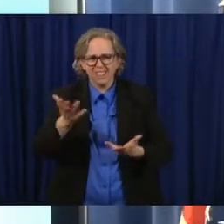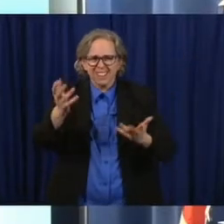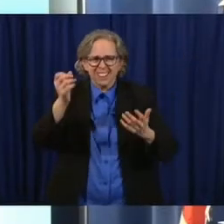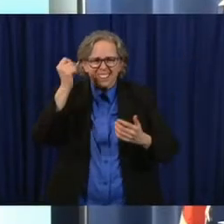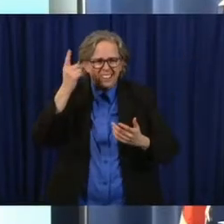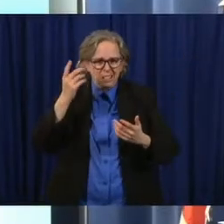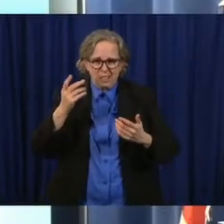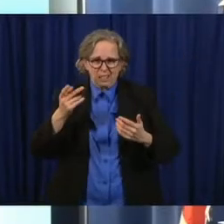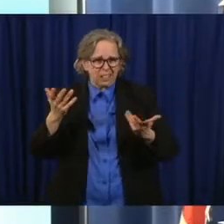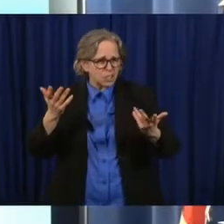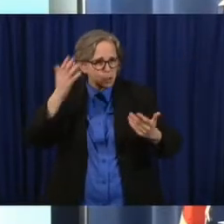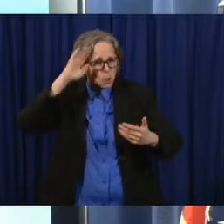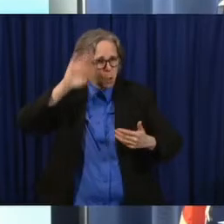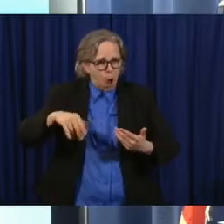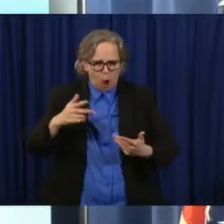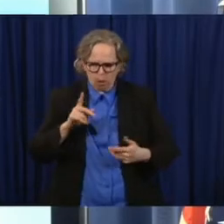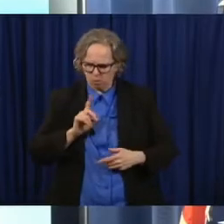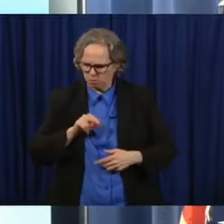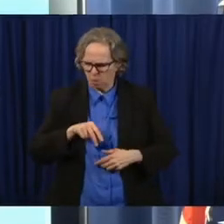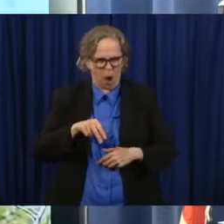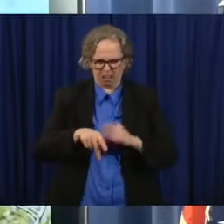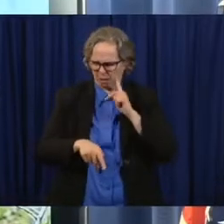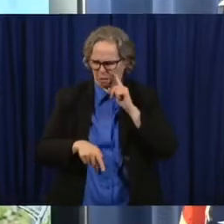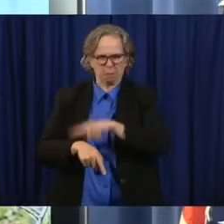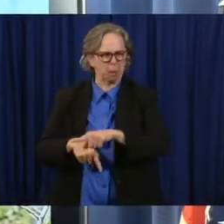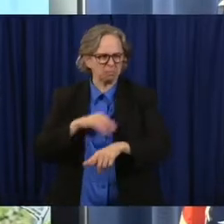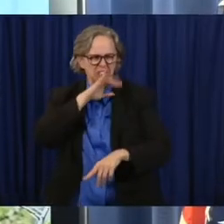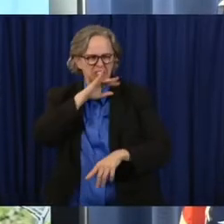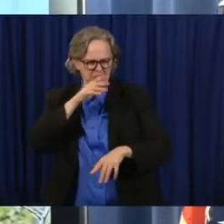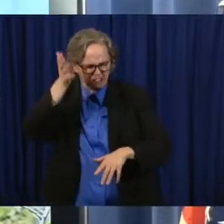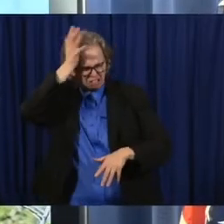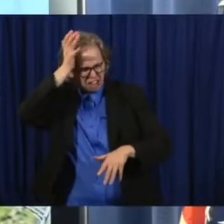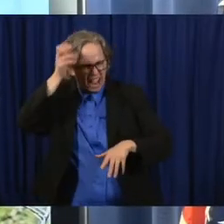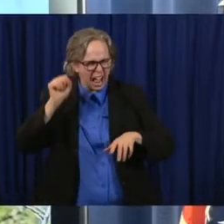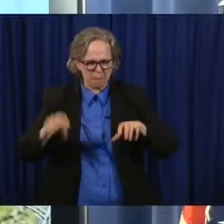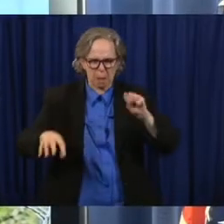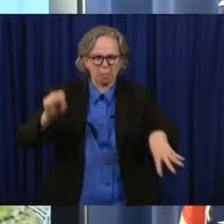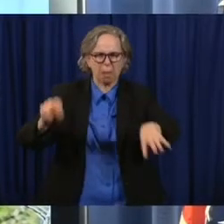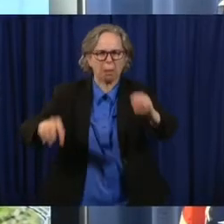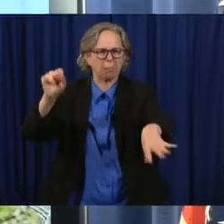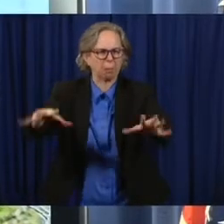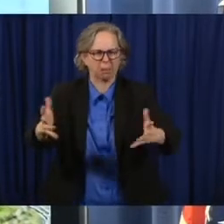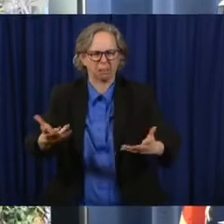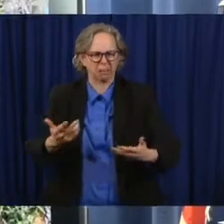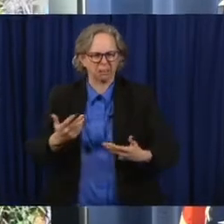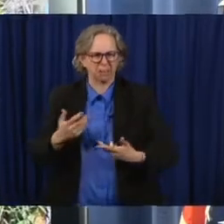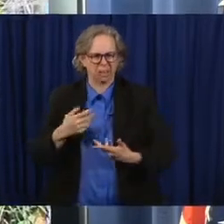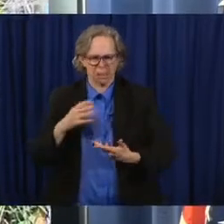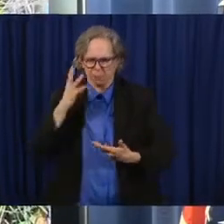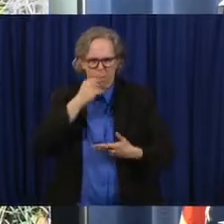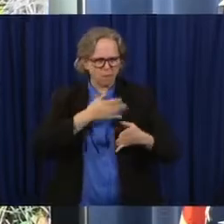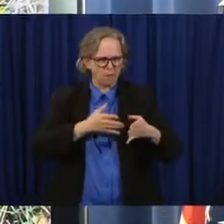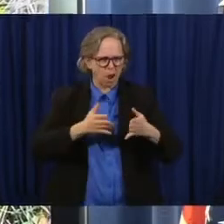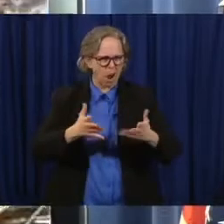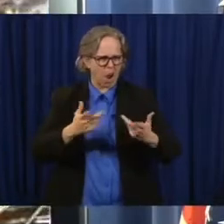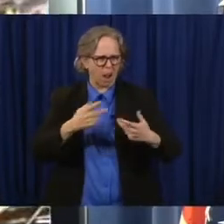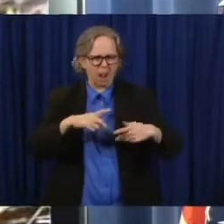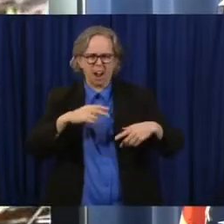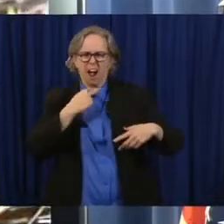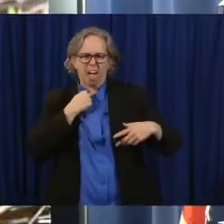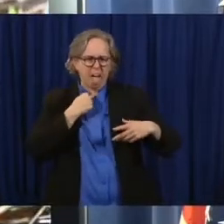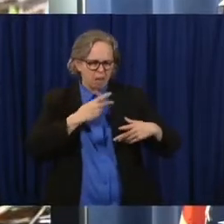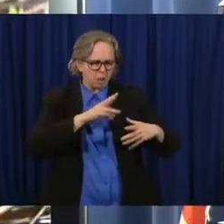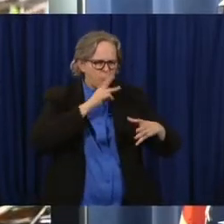more than coming across a landscape that's scattered with trash, or a scenic river where debris is flowing down the river or along